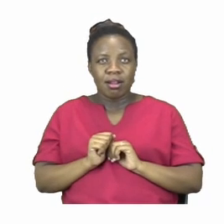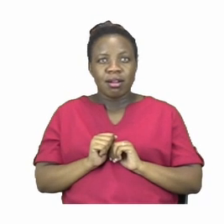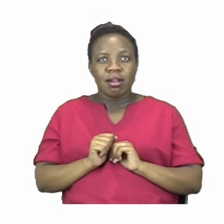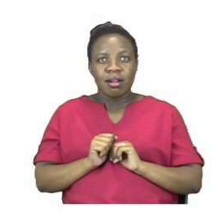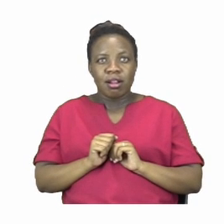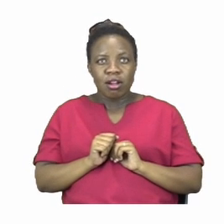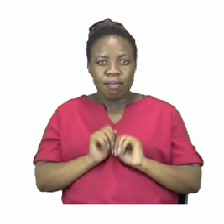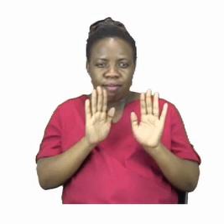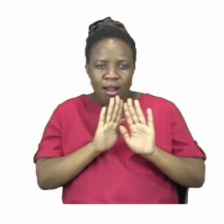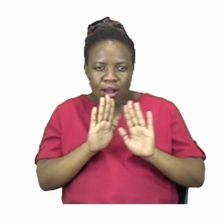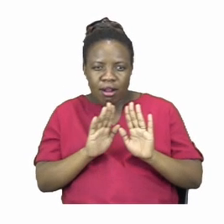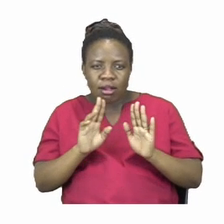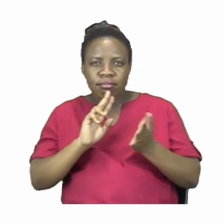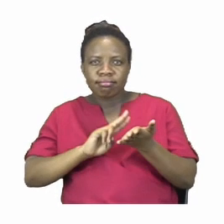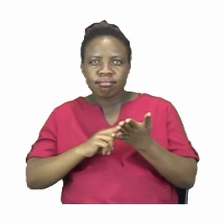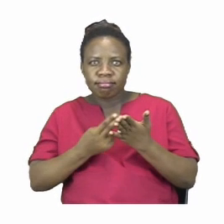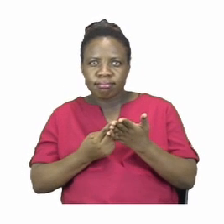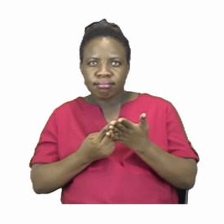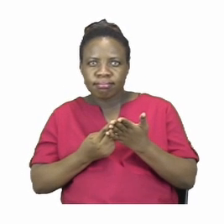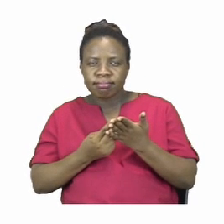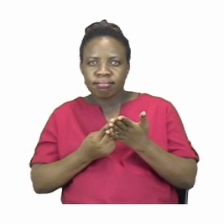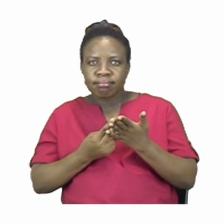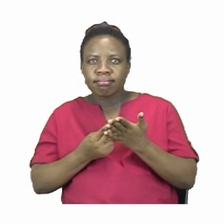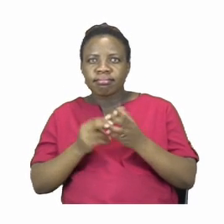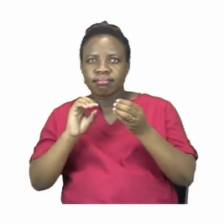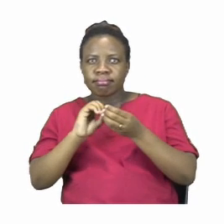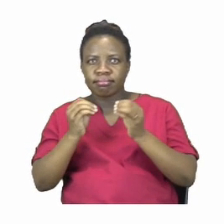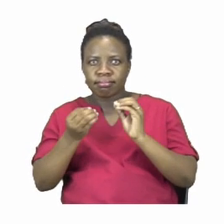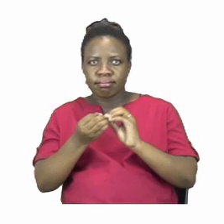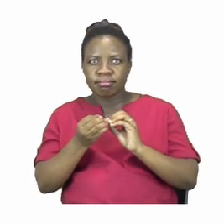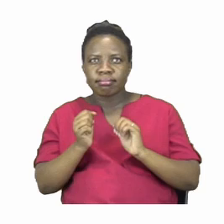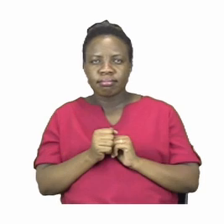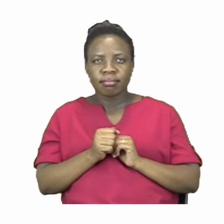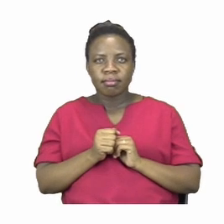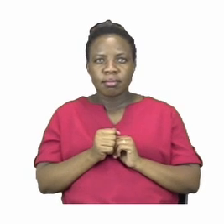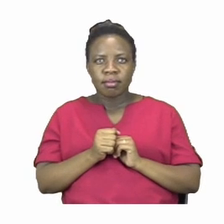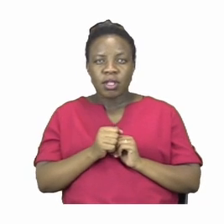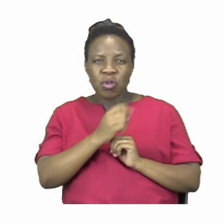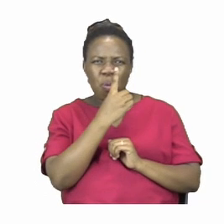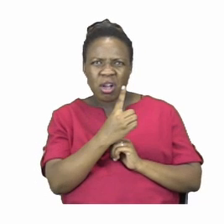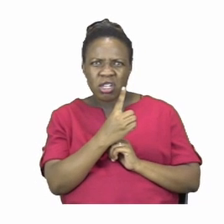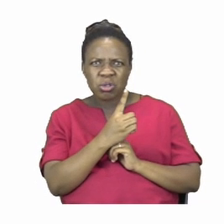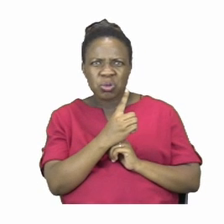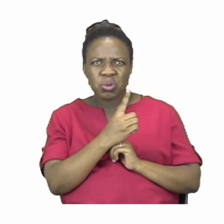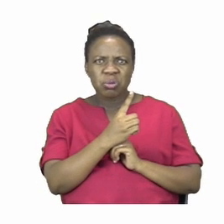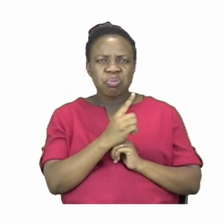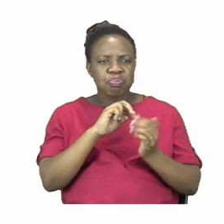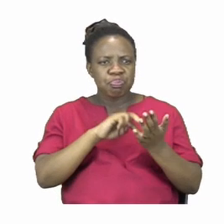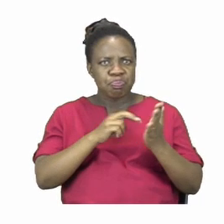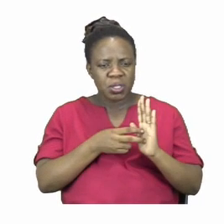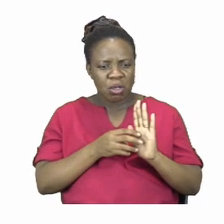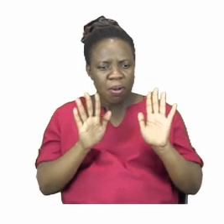number. We have one bead colored for 100, 4 beads colored for 40, and 8 beads